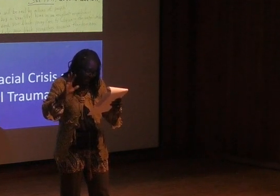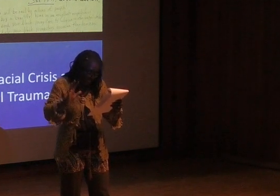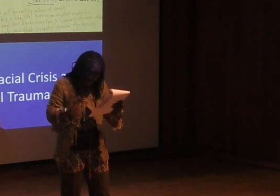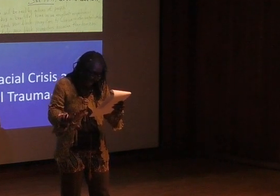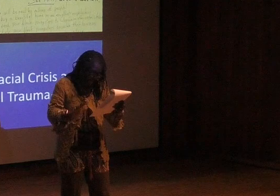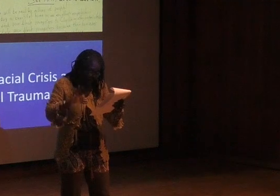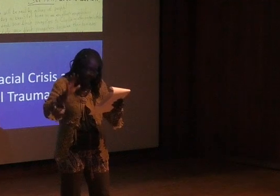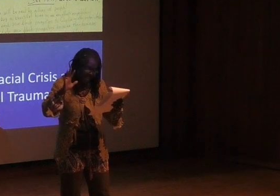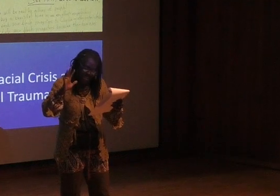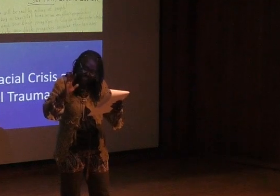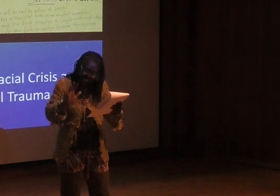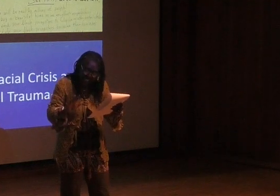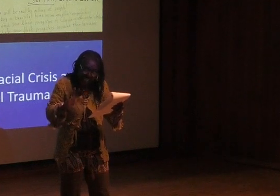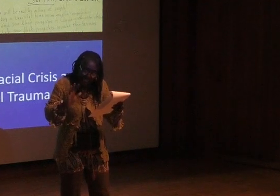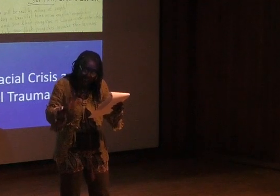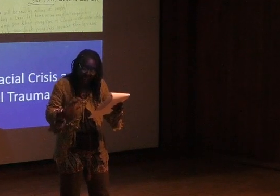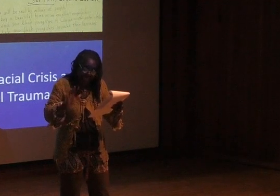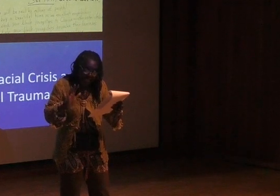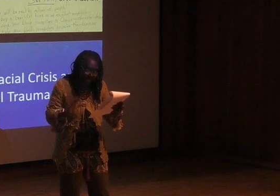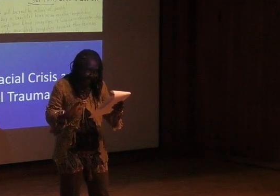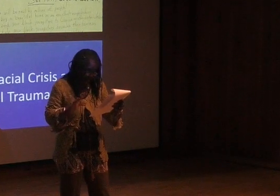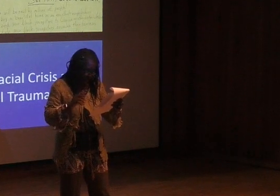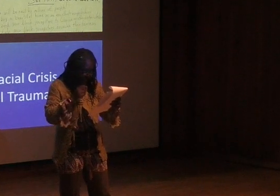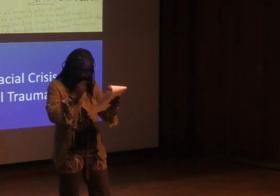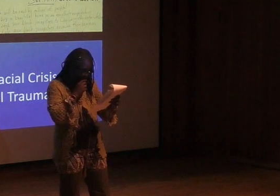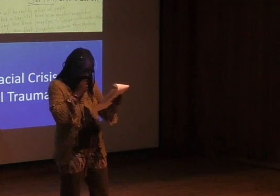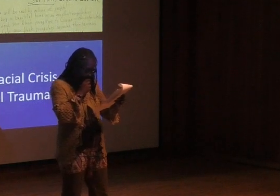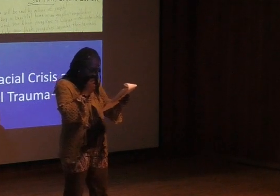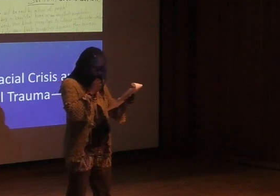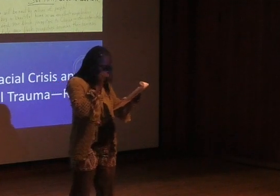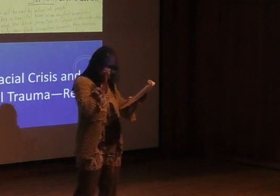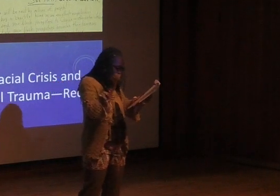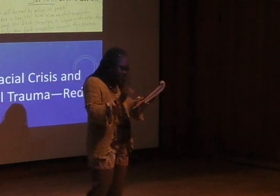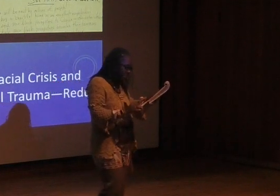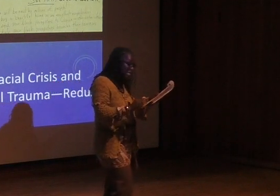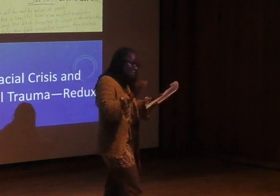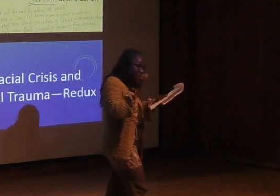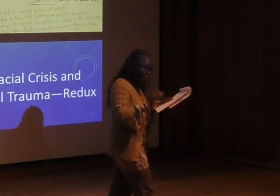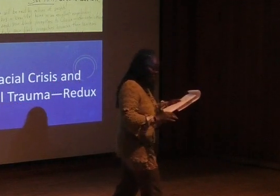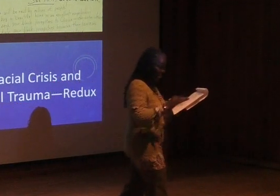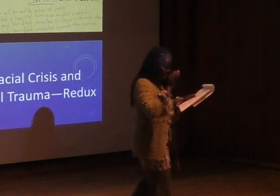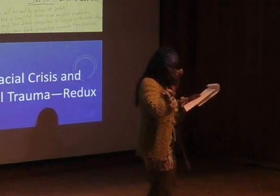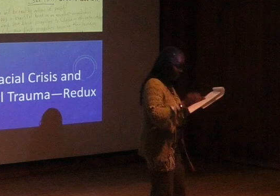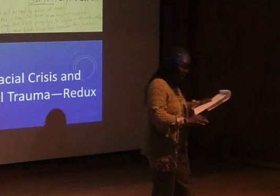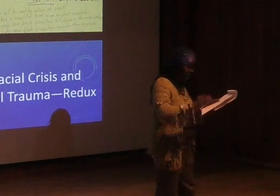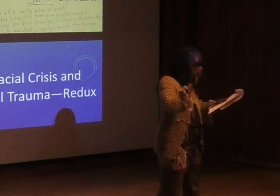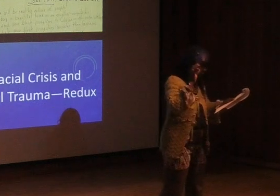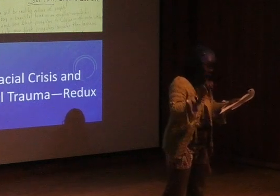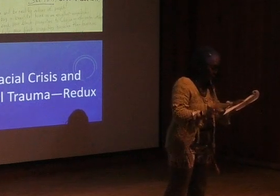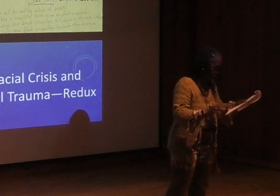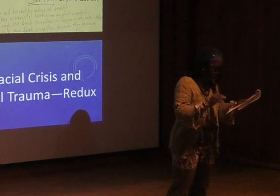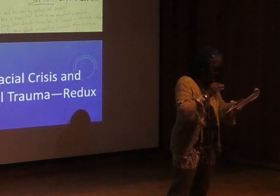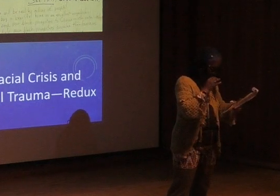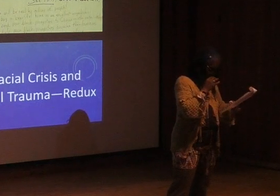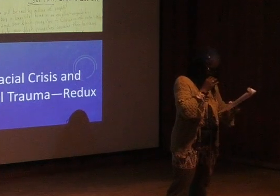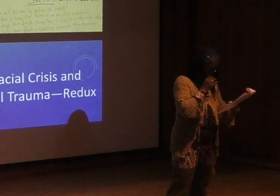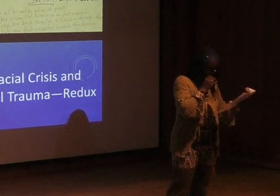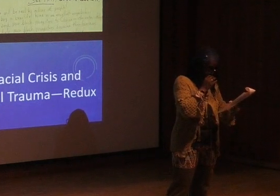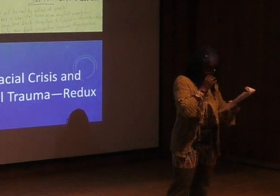steered by tired seasick sailors, can still be guided